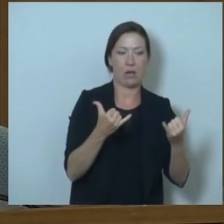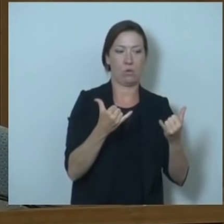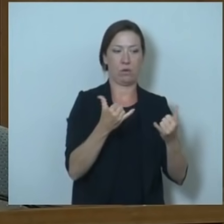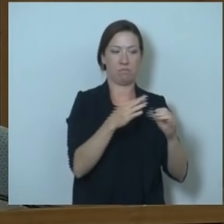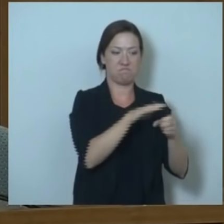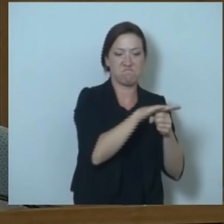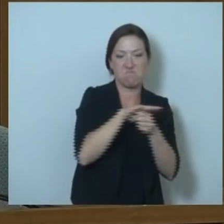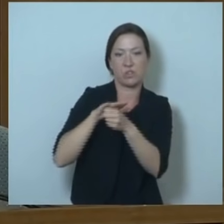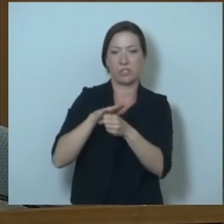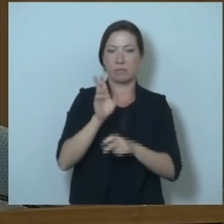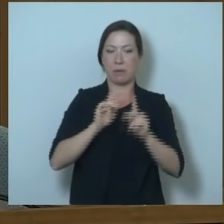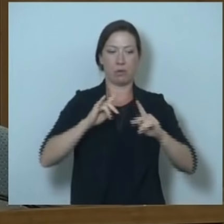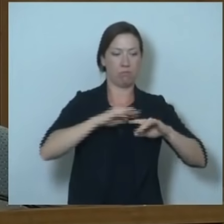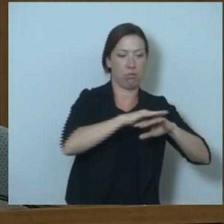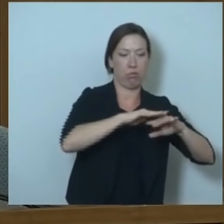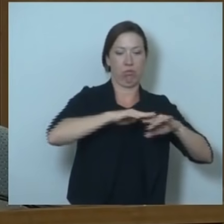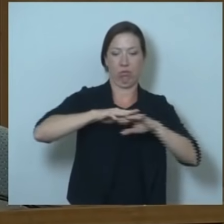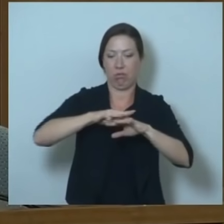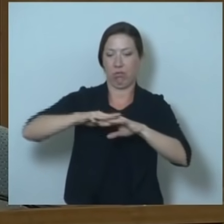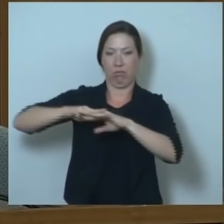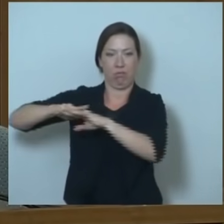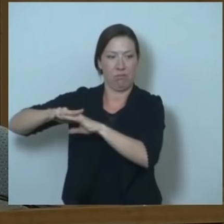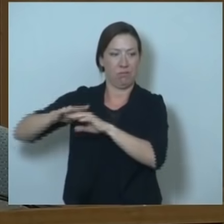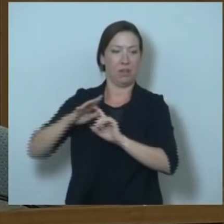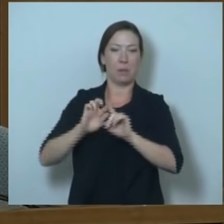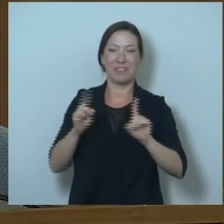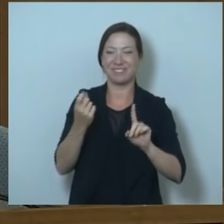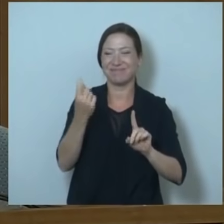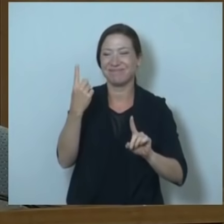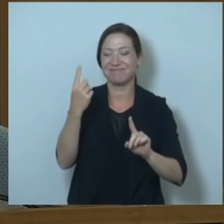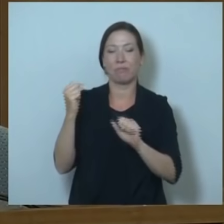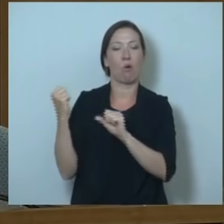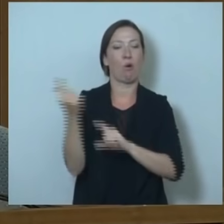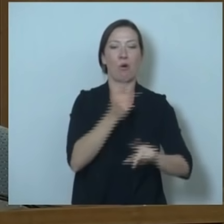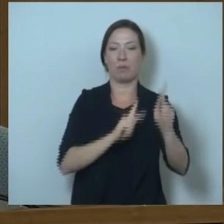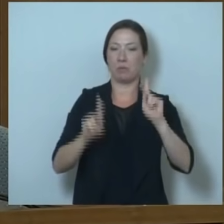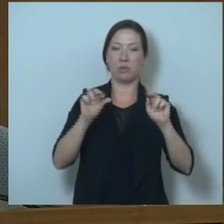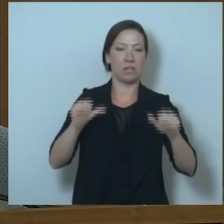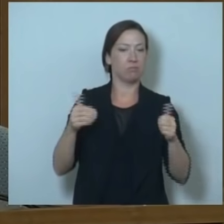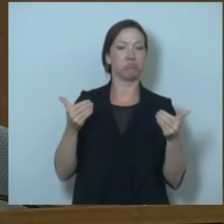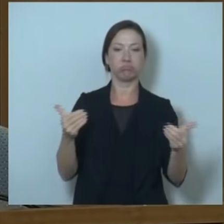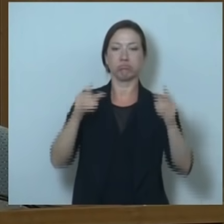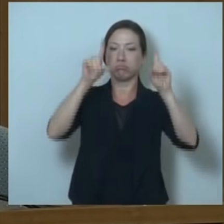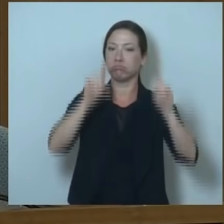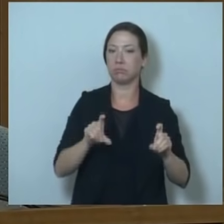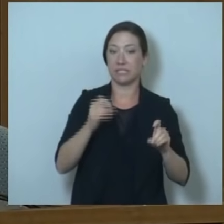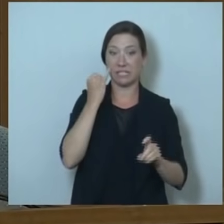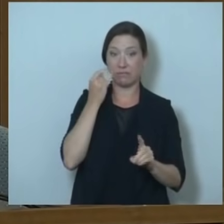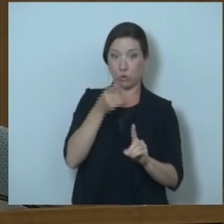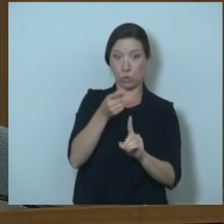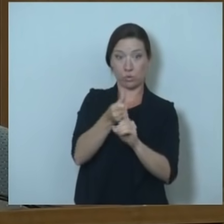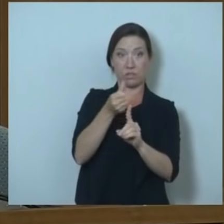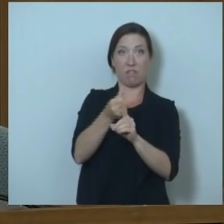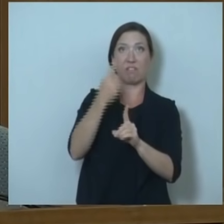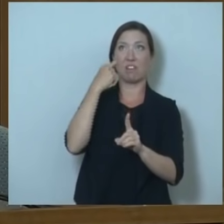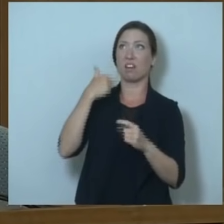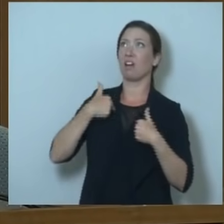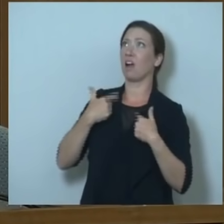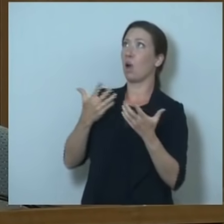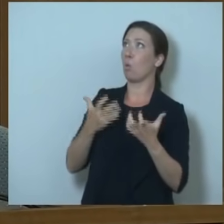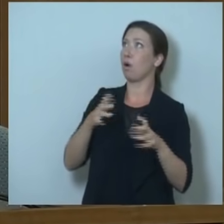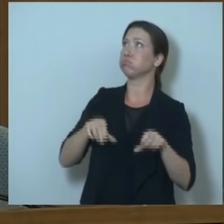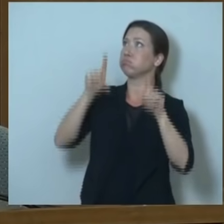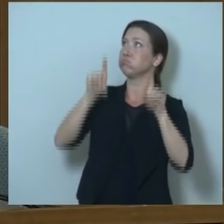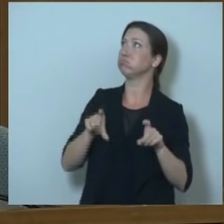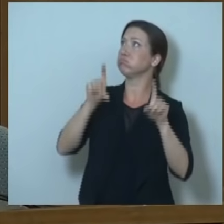workers, but everyone can get tested. And if you are an individual and you want to be tested and you don't know how, you